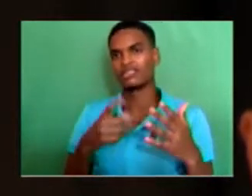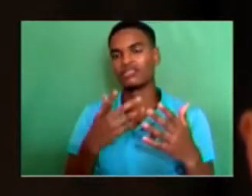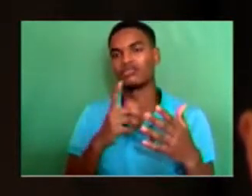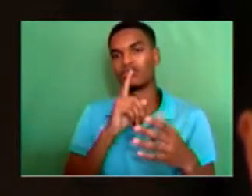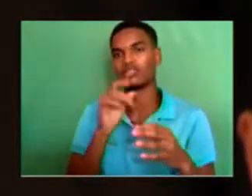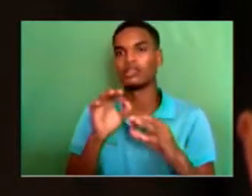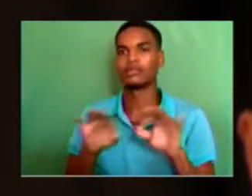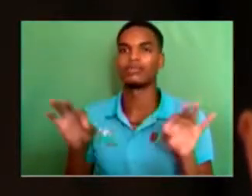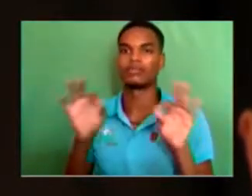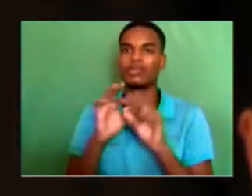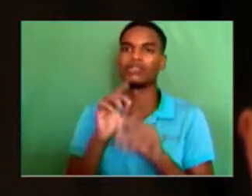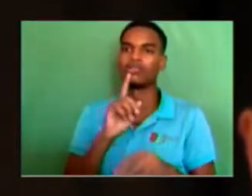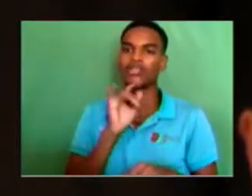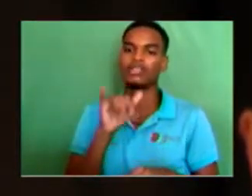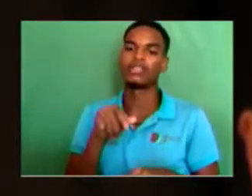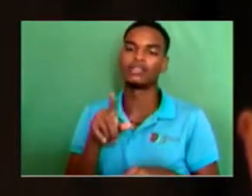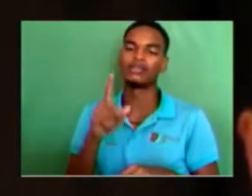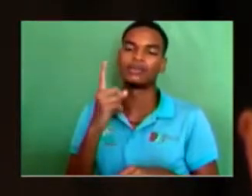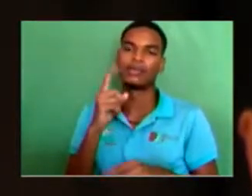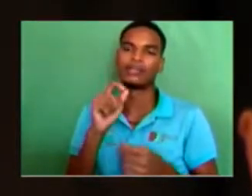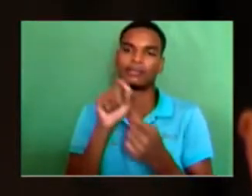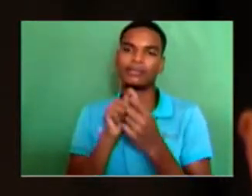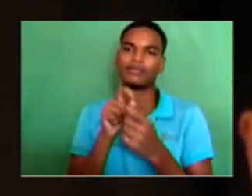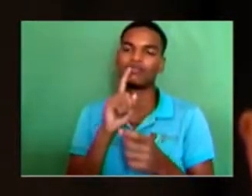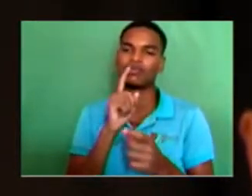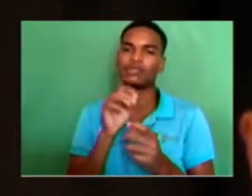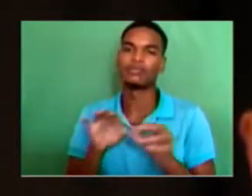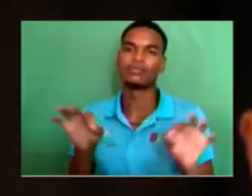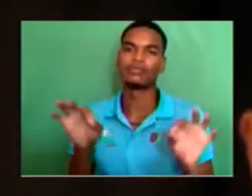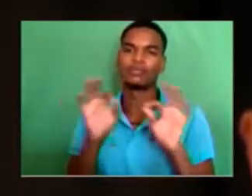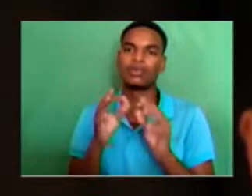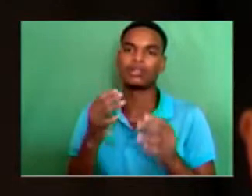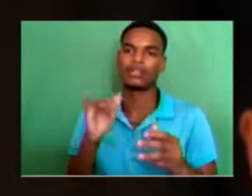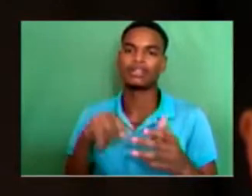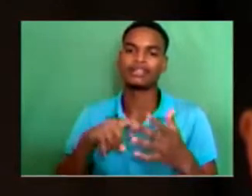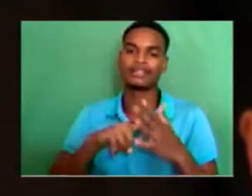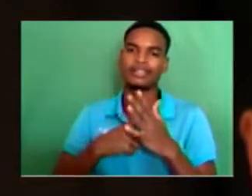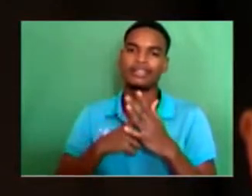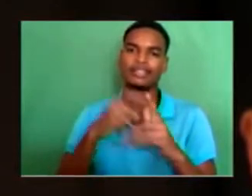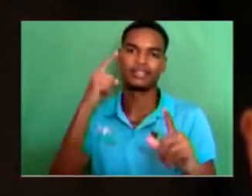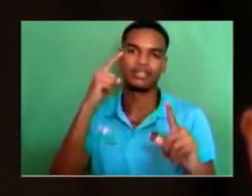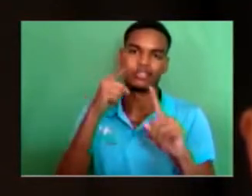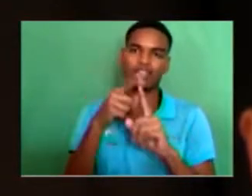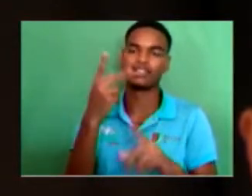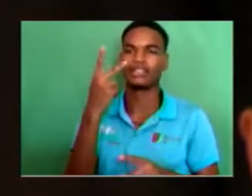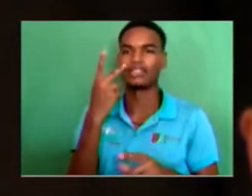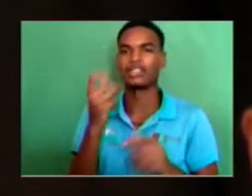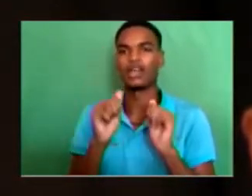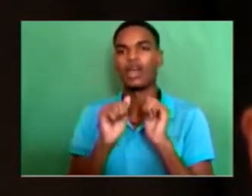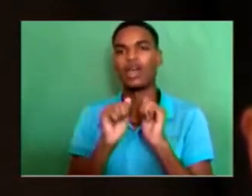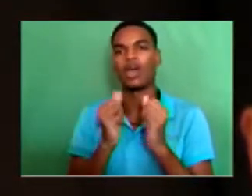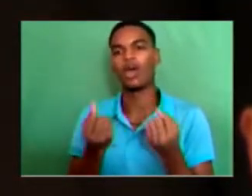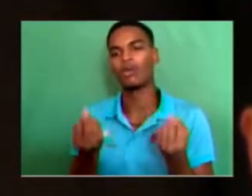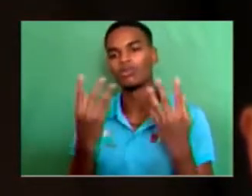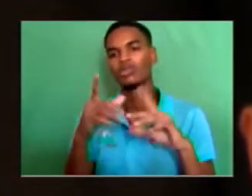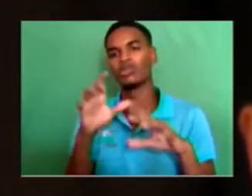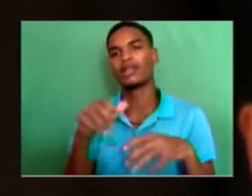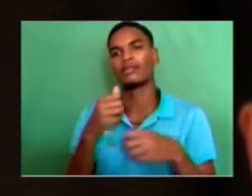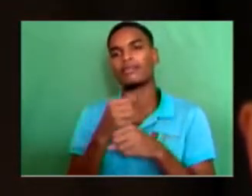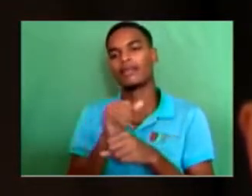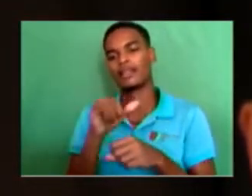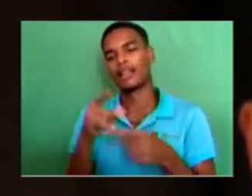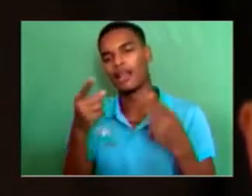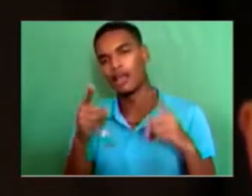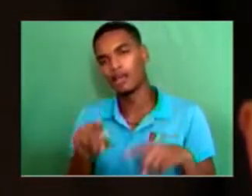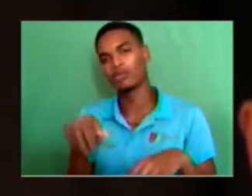of those specifications, of course. And that's the key target to seeing how much you can make that happen. Another